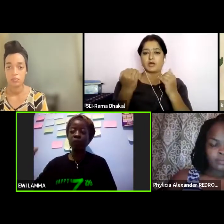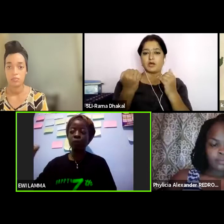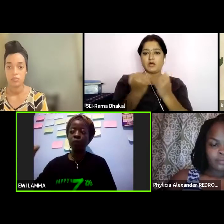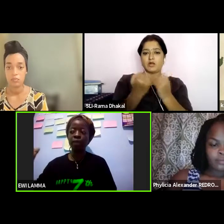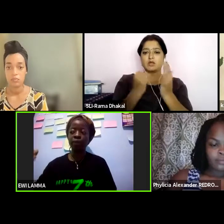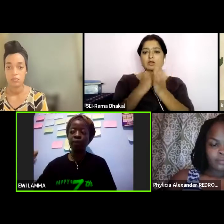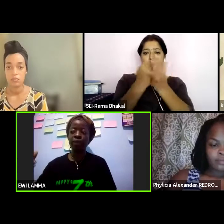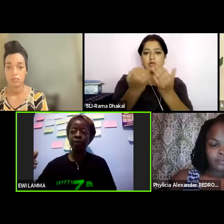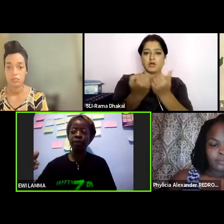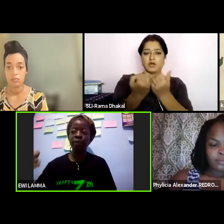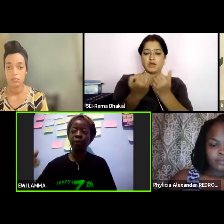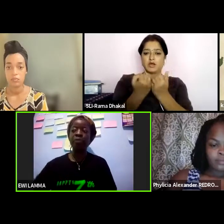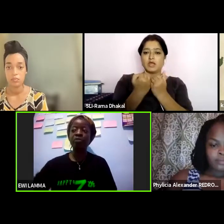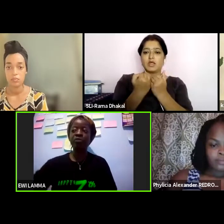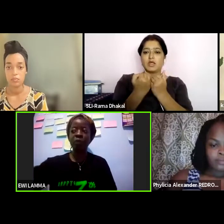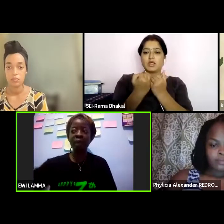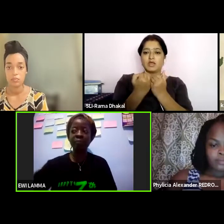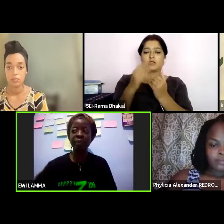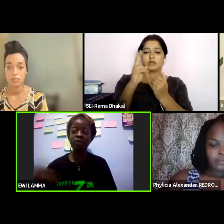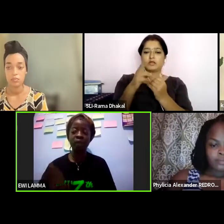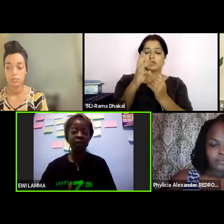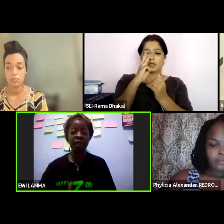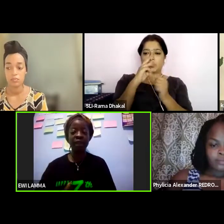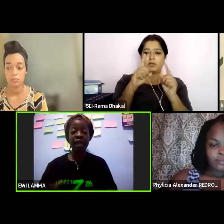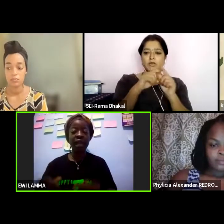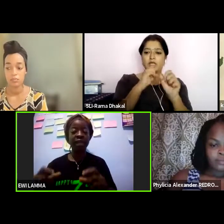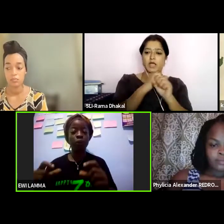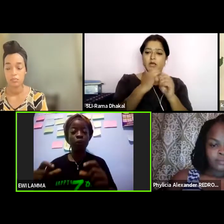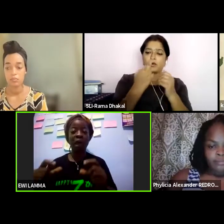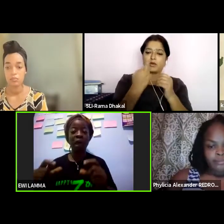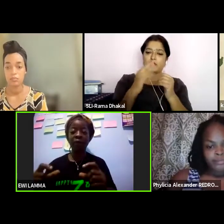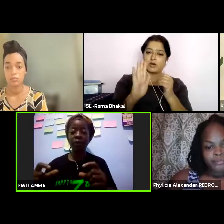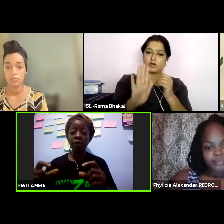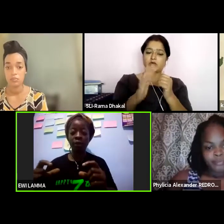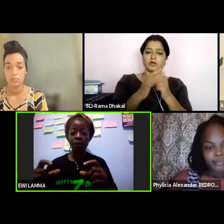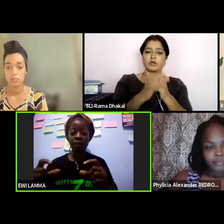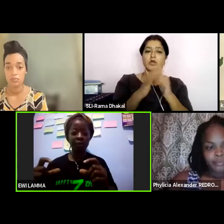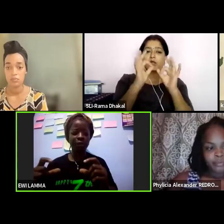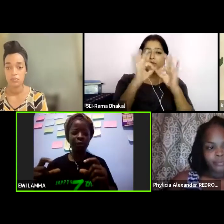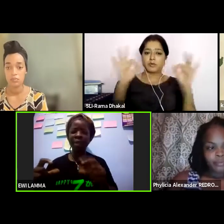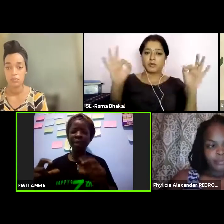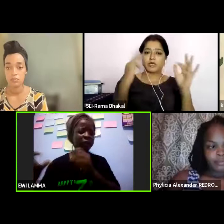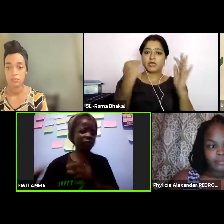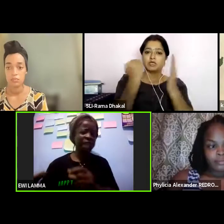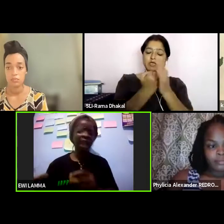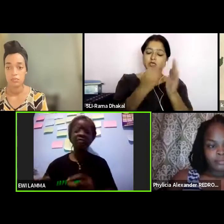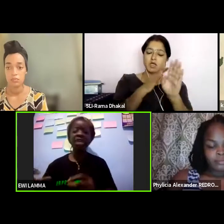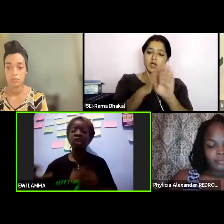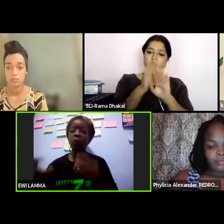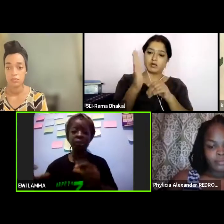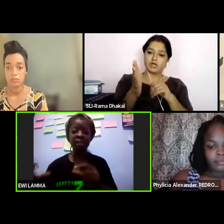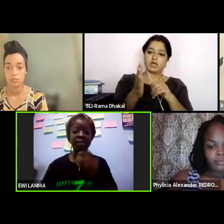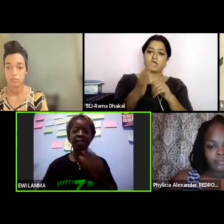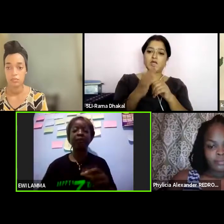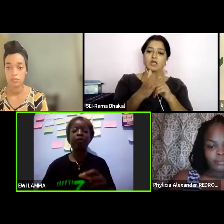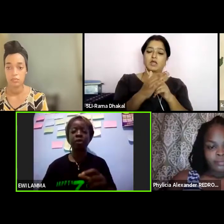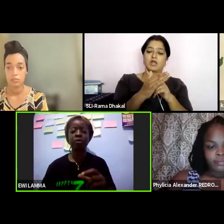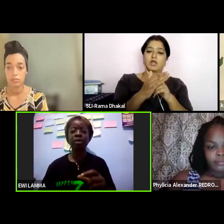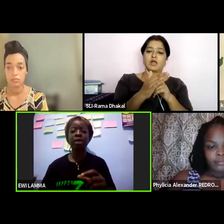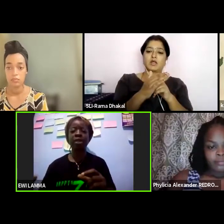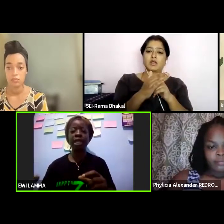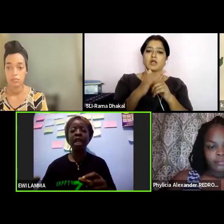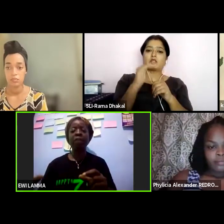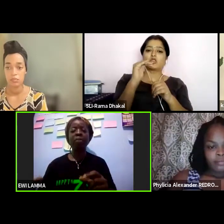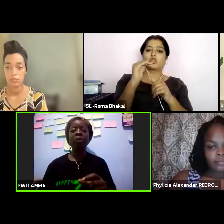come with people moving from one place to another. And we might not be having a totally